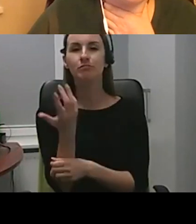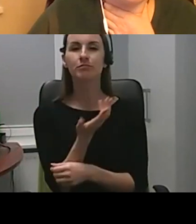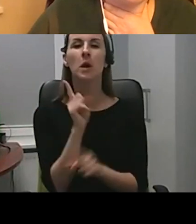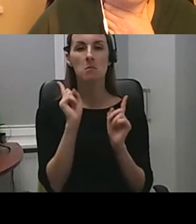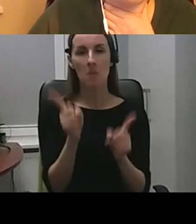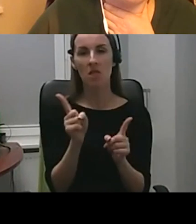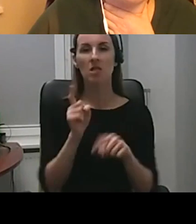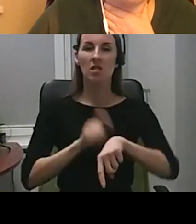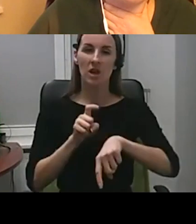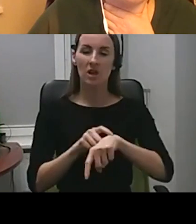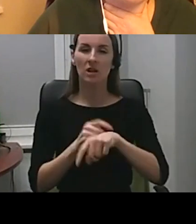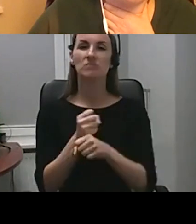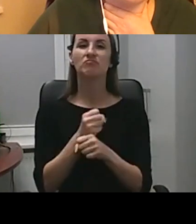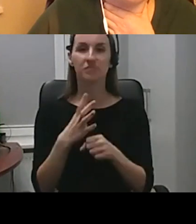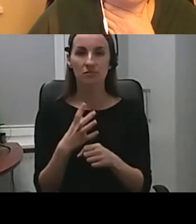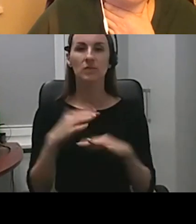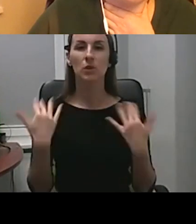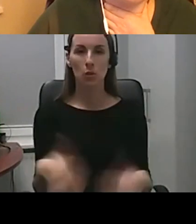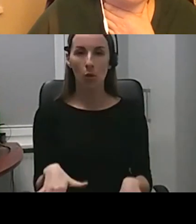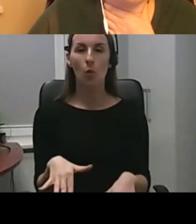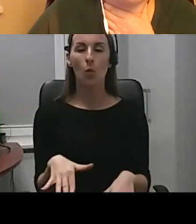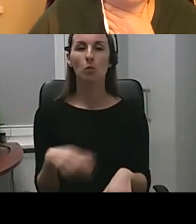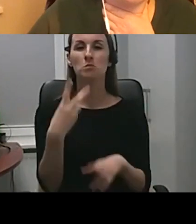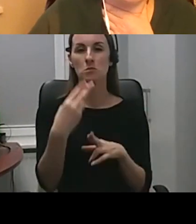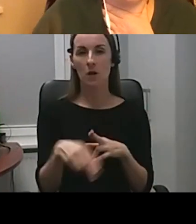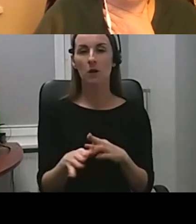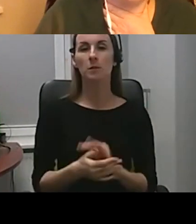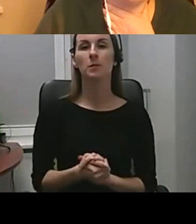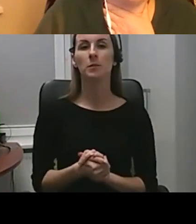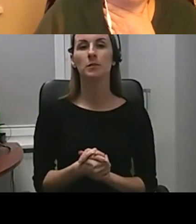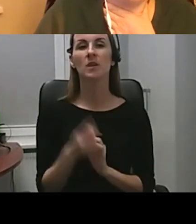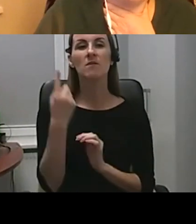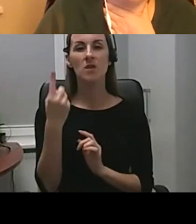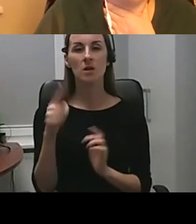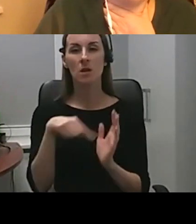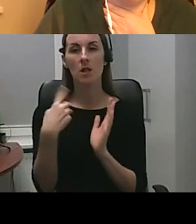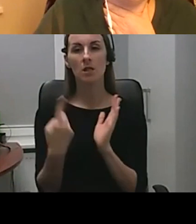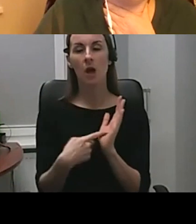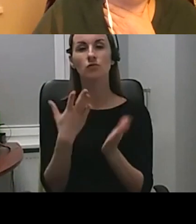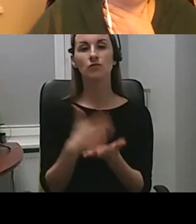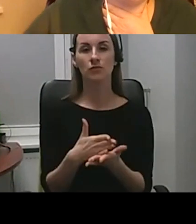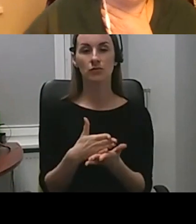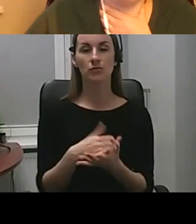that there's another question, which is what